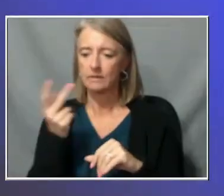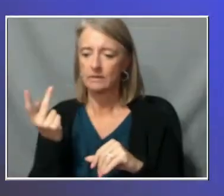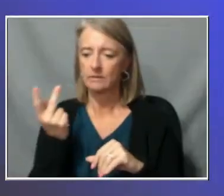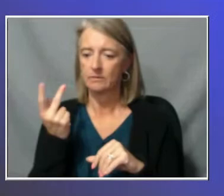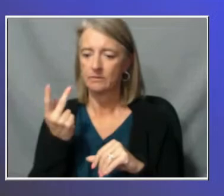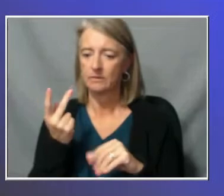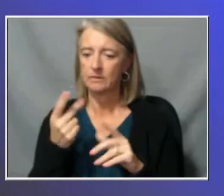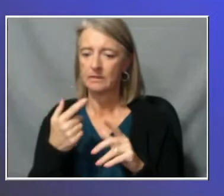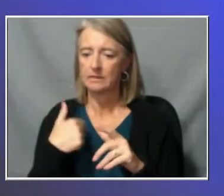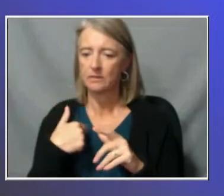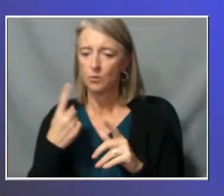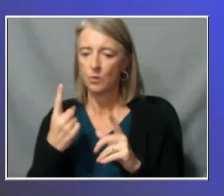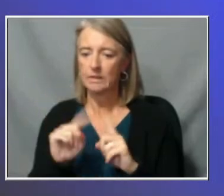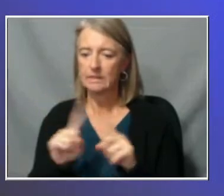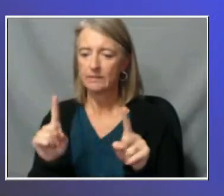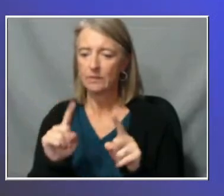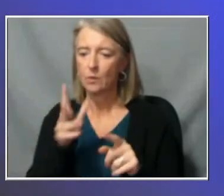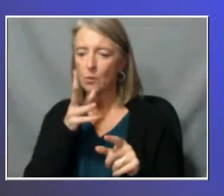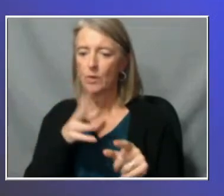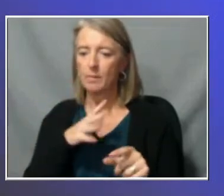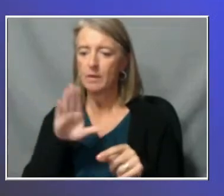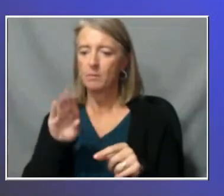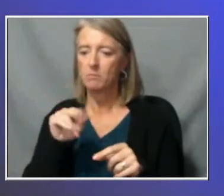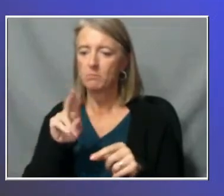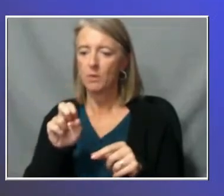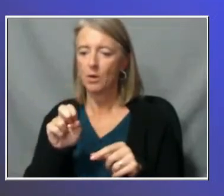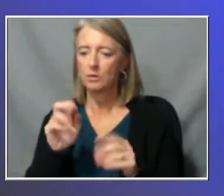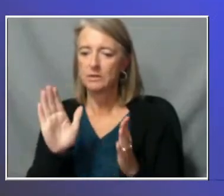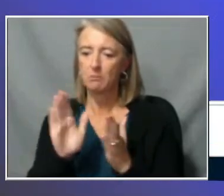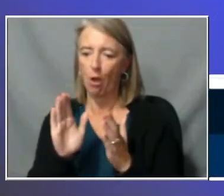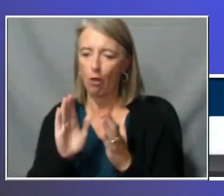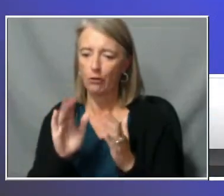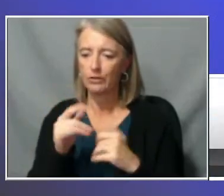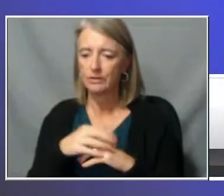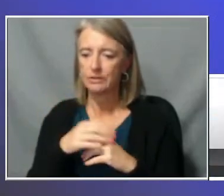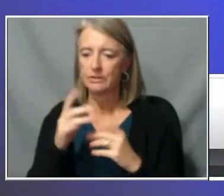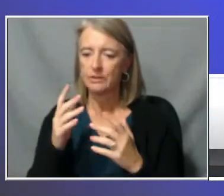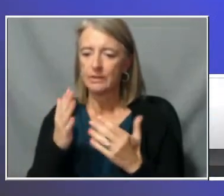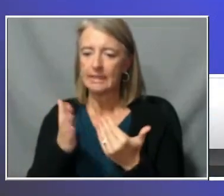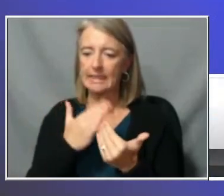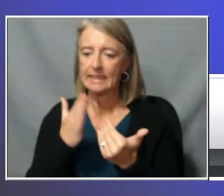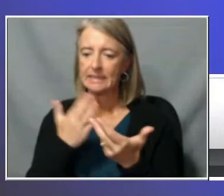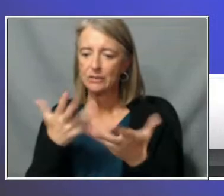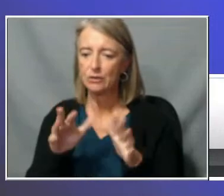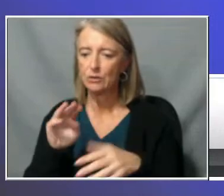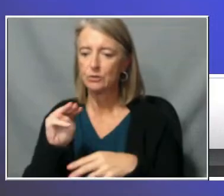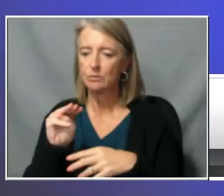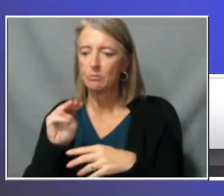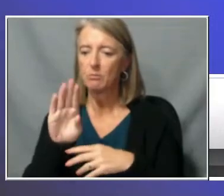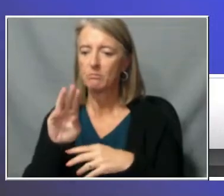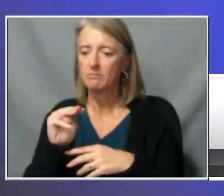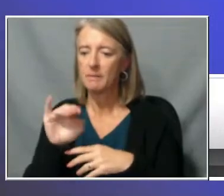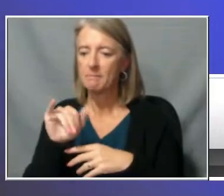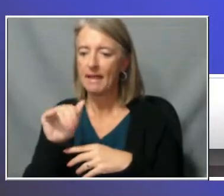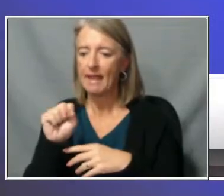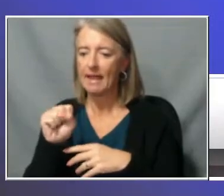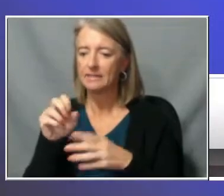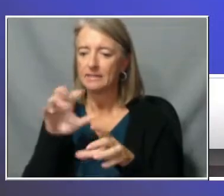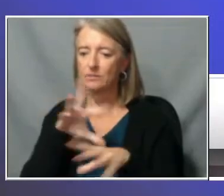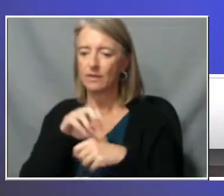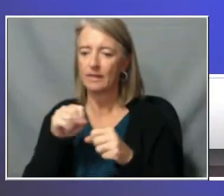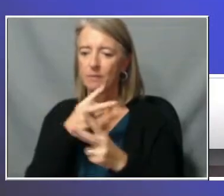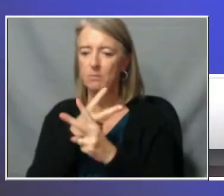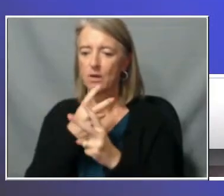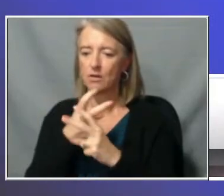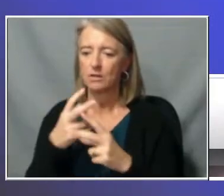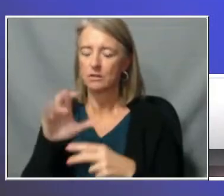one significant difference. Women's bones start out smaller, right? And so it's easy to lose some bone mass with age. But everybody needs to do cardio,